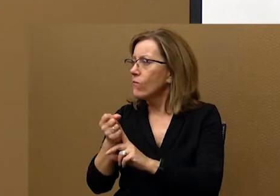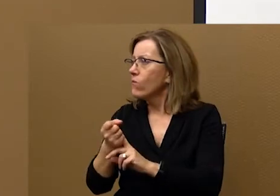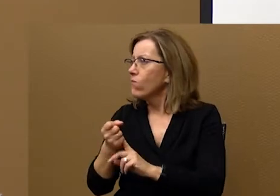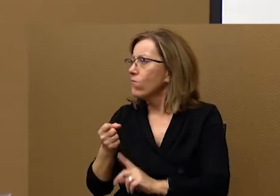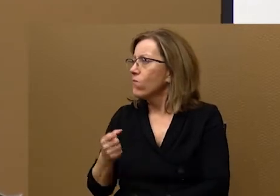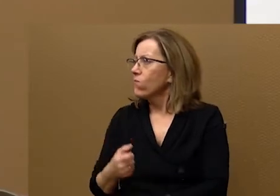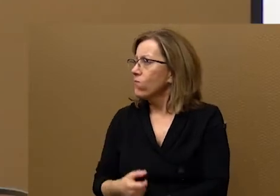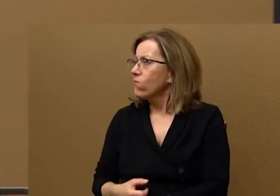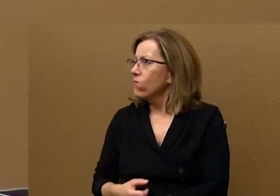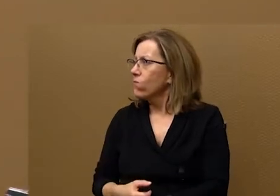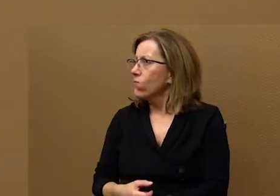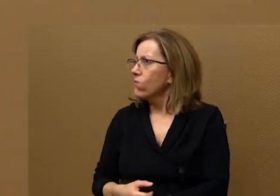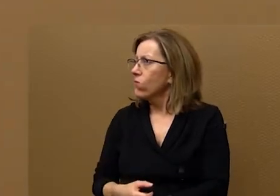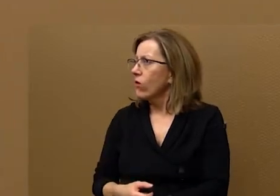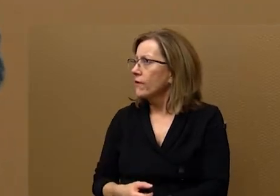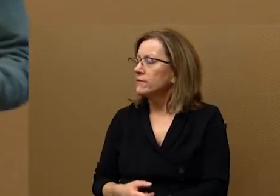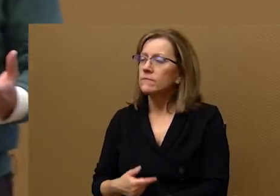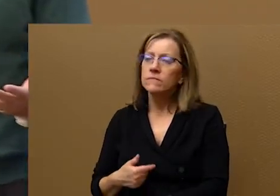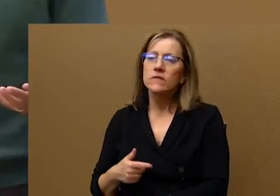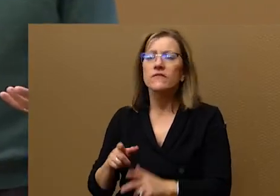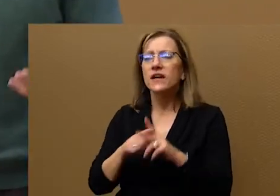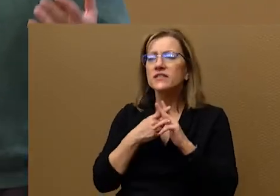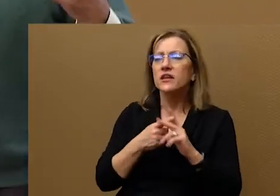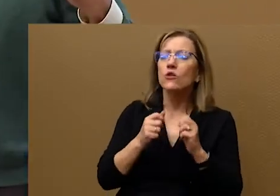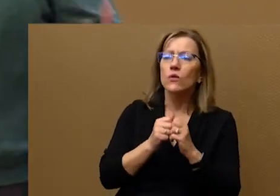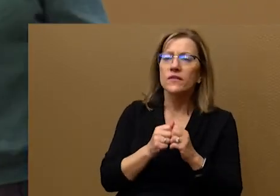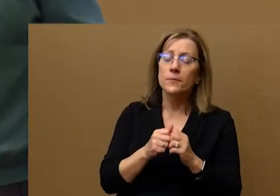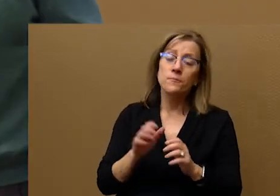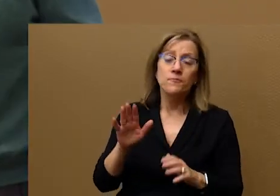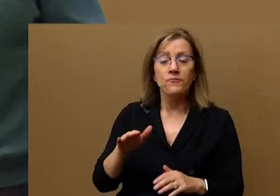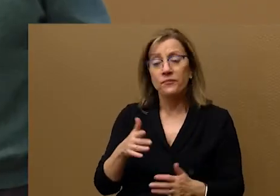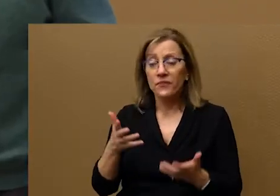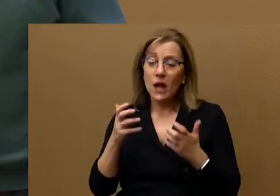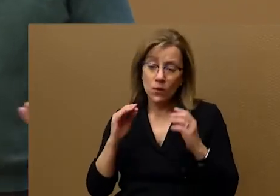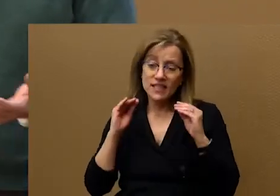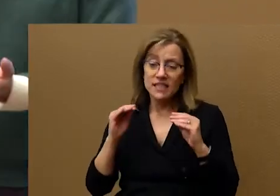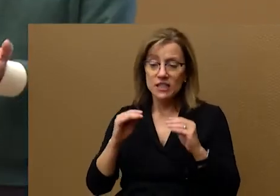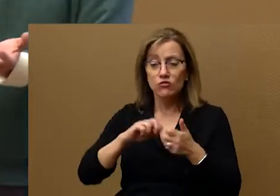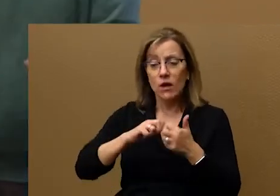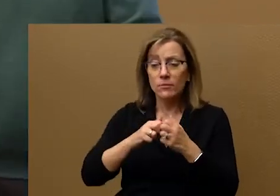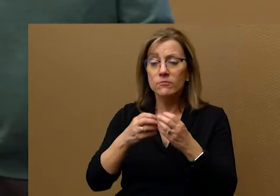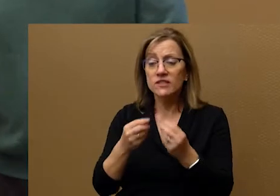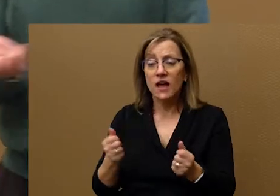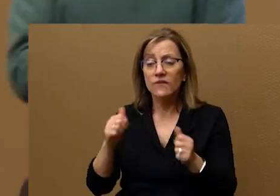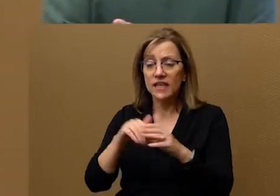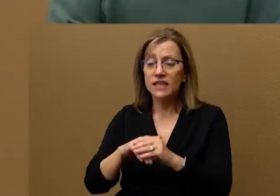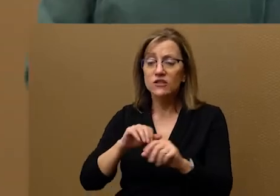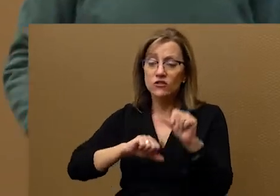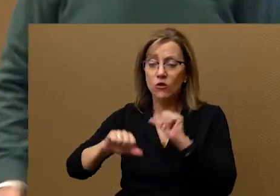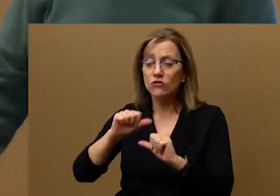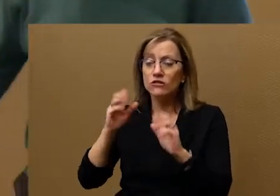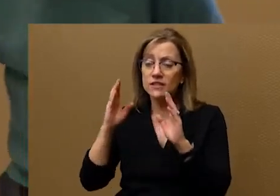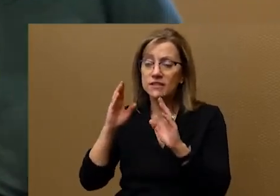saying to them, I want to teach problem solving in social situations, nobody will listen. So instead I'd say,